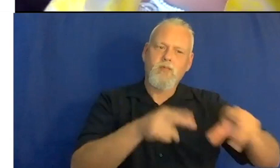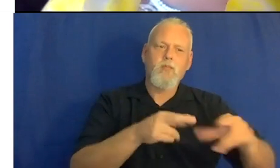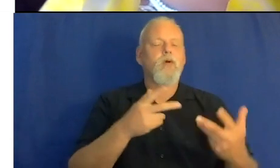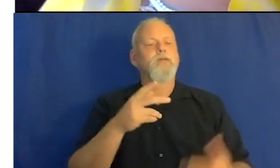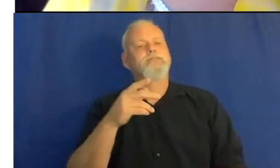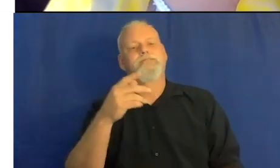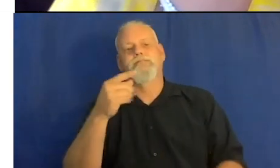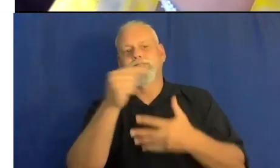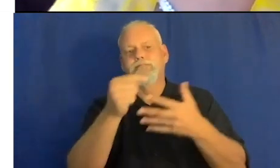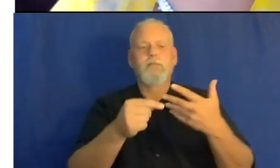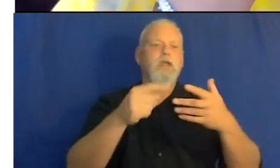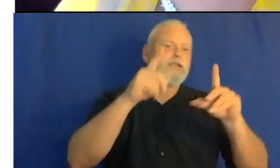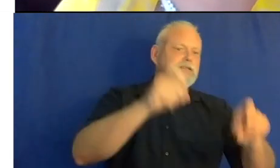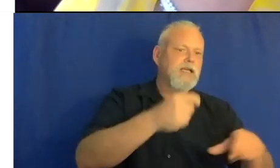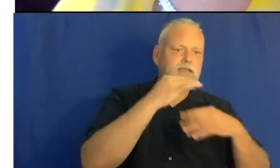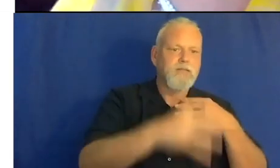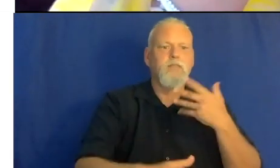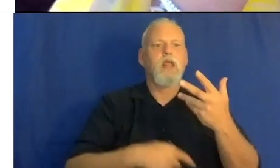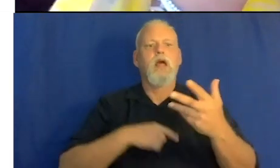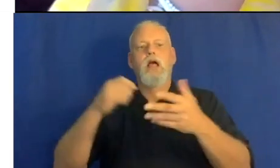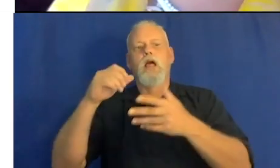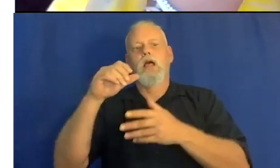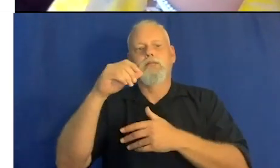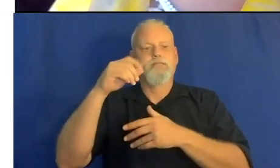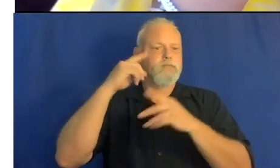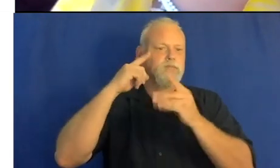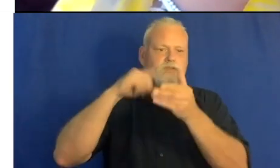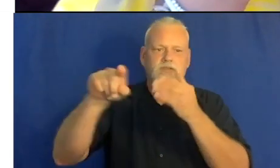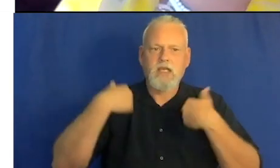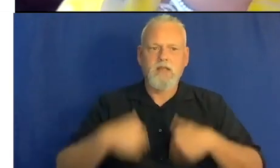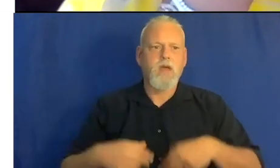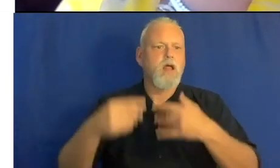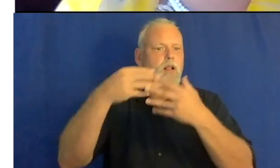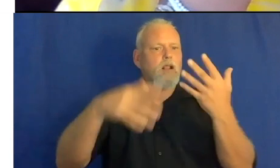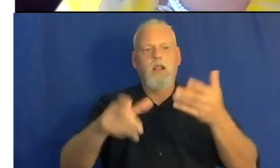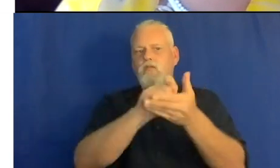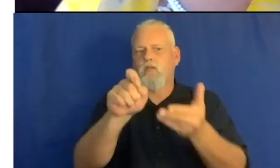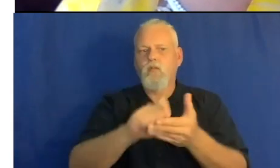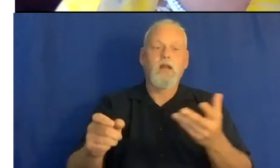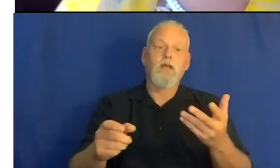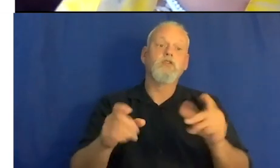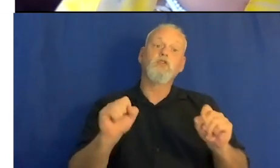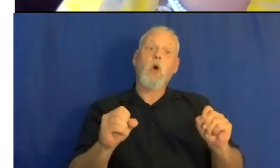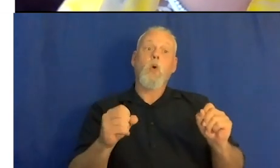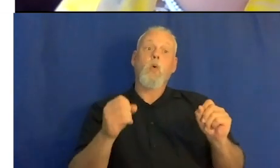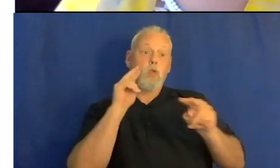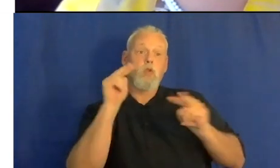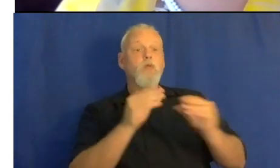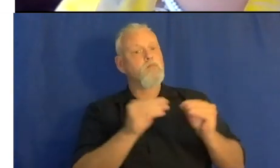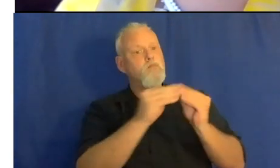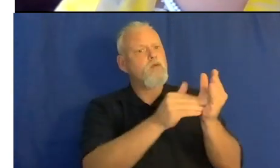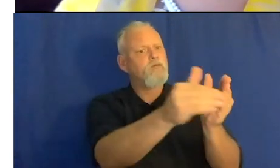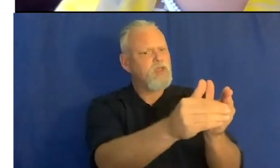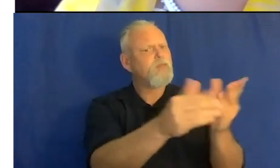scene investigation, medical records. So it makes a lot of sense to look at incidents more frequently, of course, but the